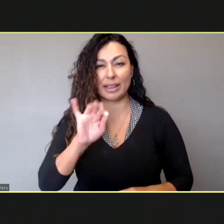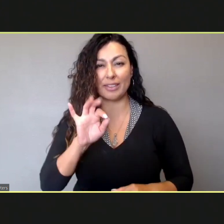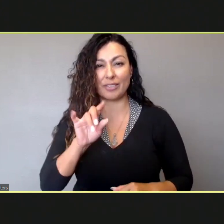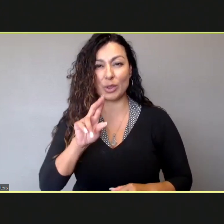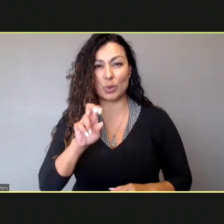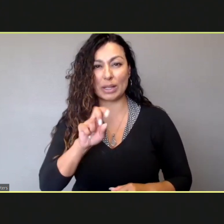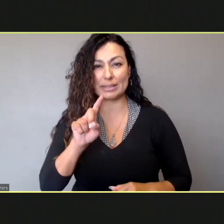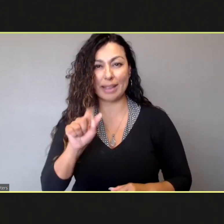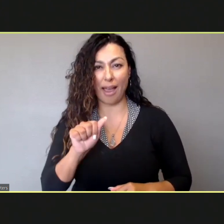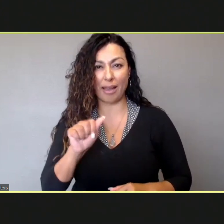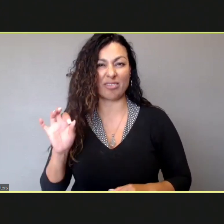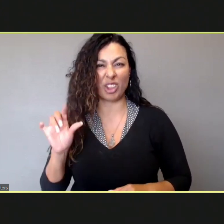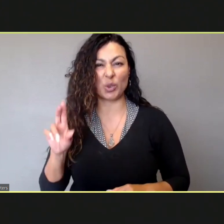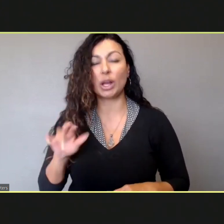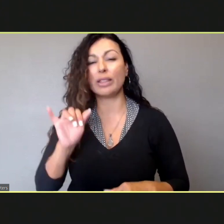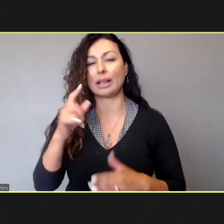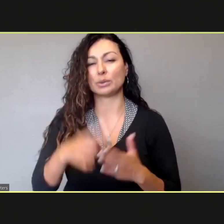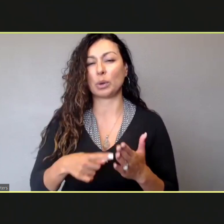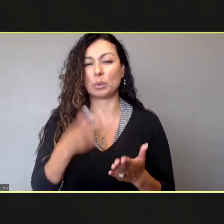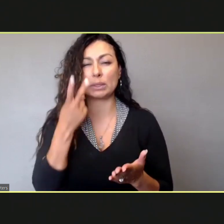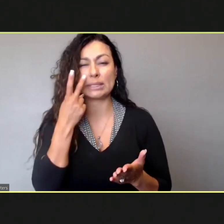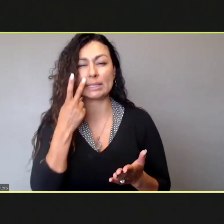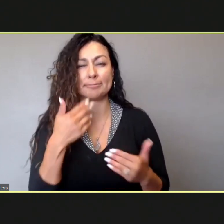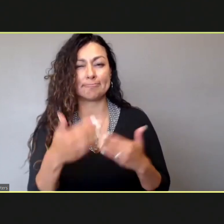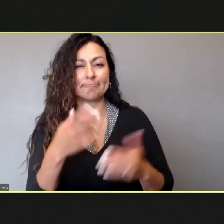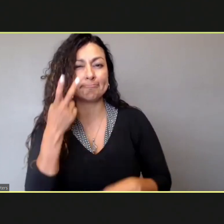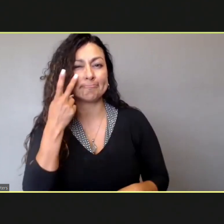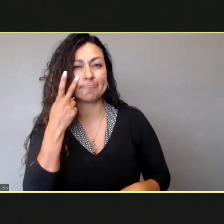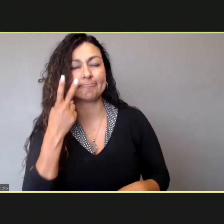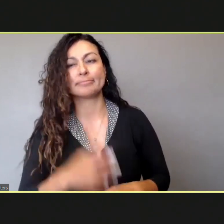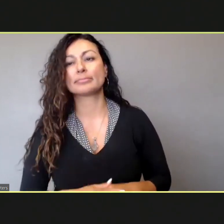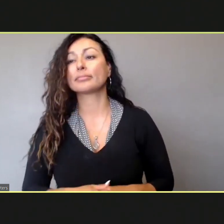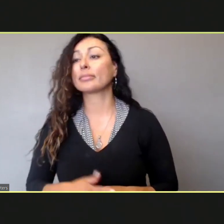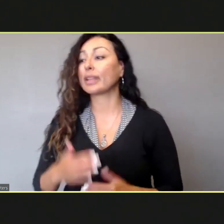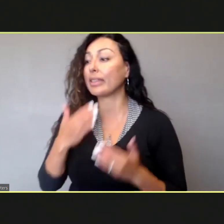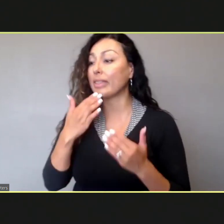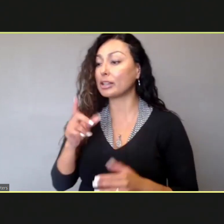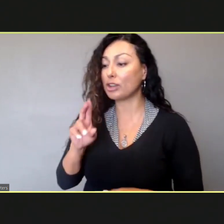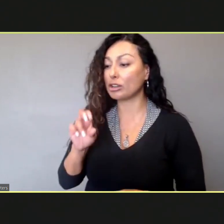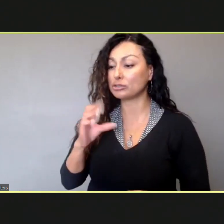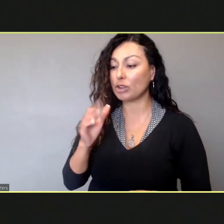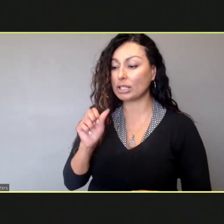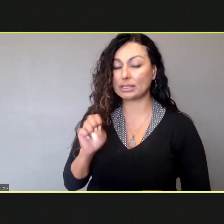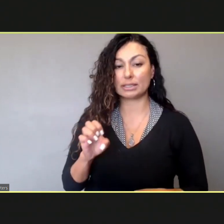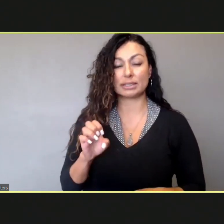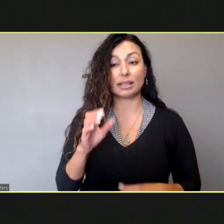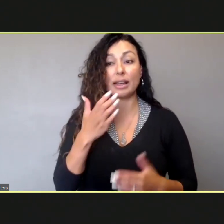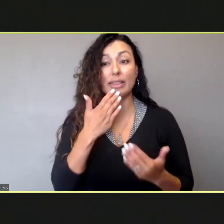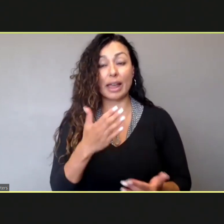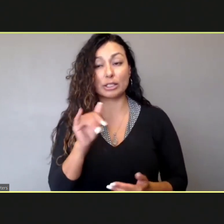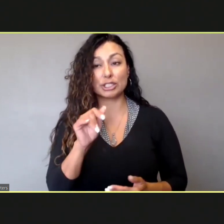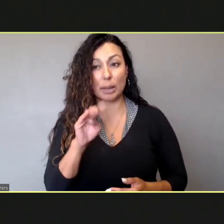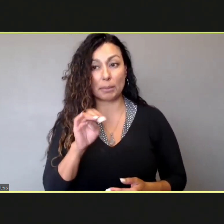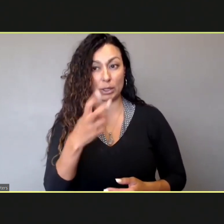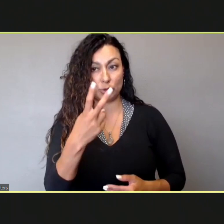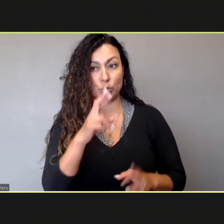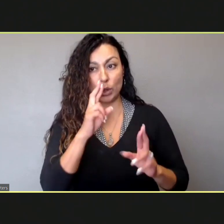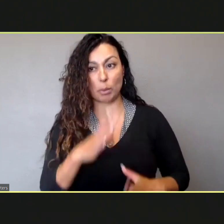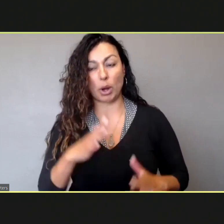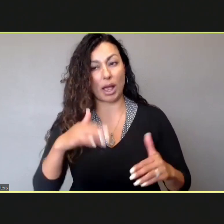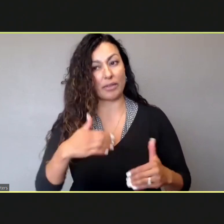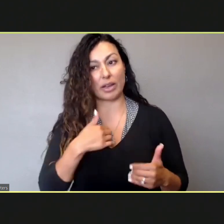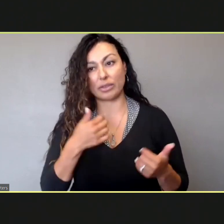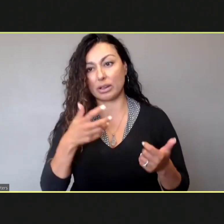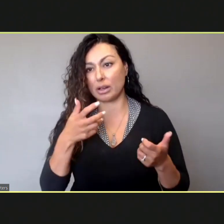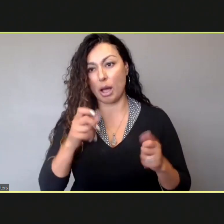we'll see. Thank you, Dr. Grace. You're welcome. Thank you, Jamie. We have 2 reporters left who have not had the opportunity to